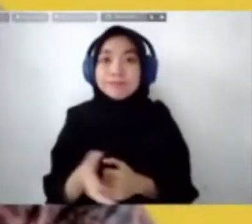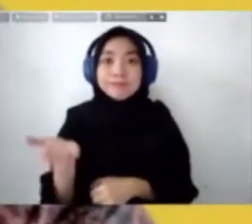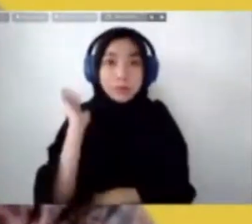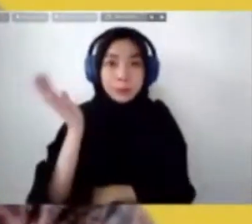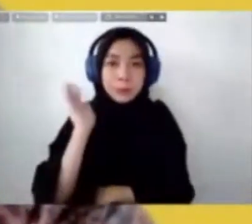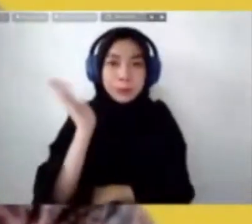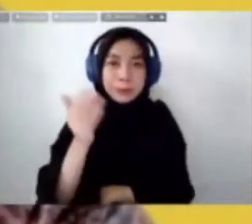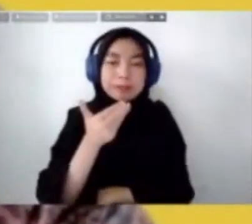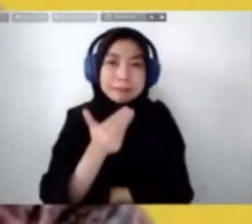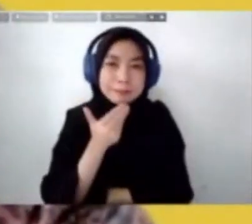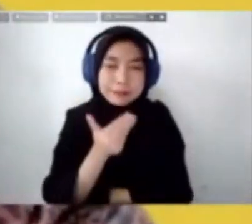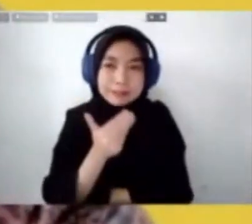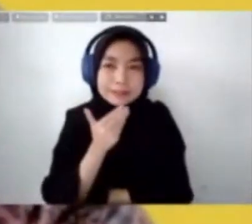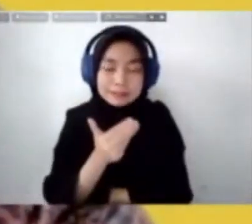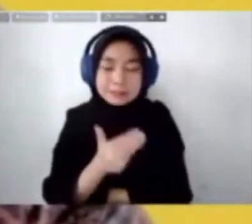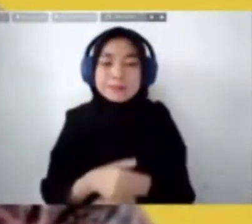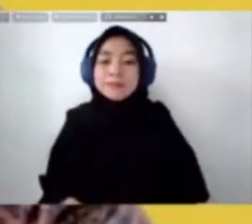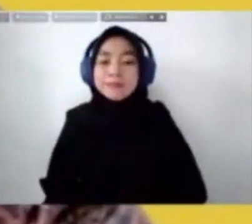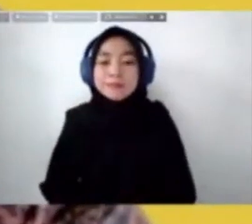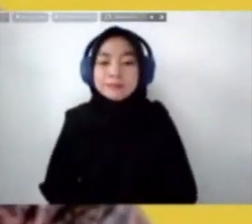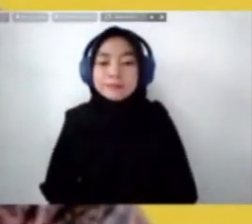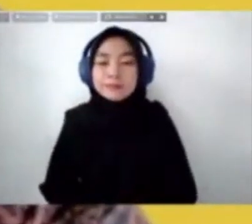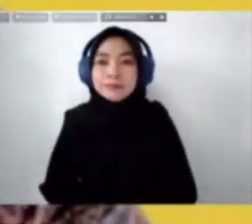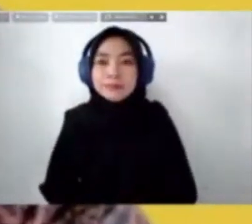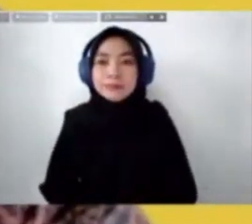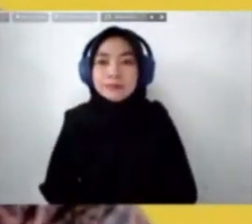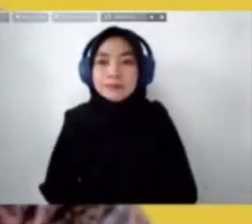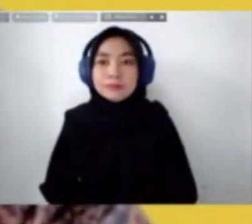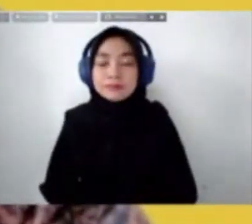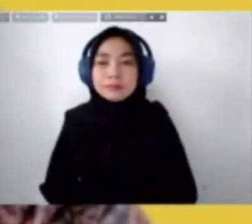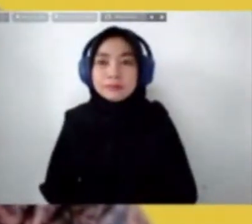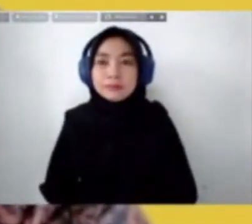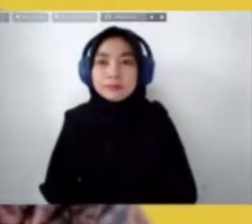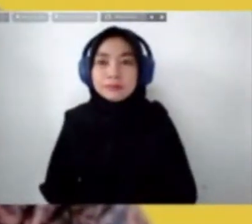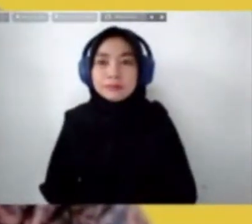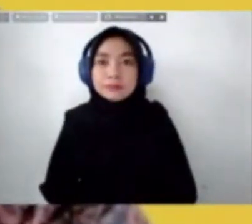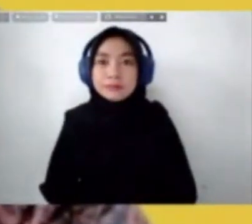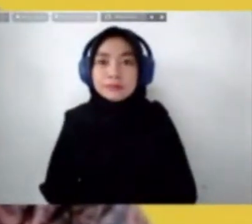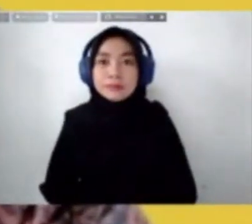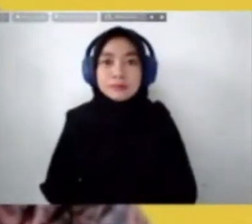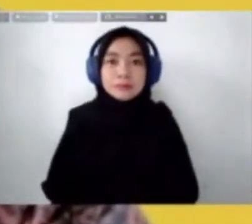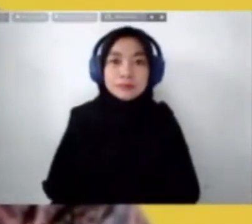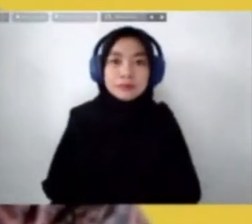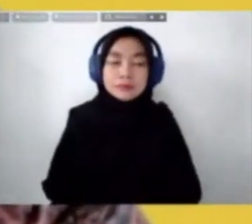answers to the presented questions. Ladies and gentlemen, I think we